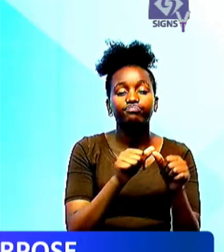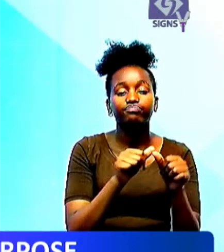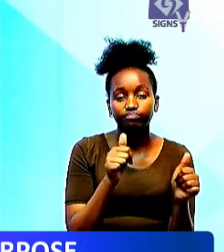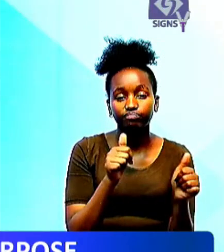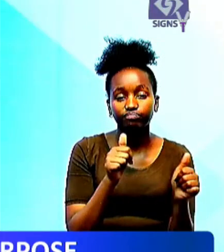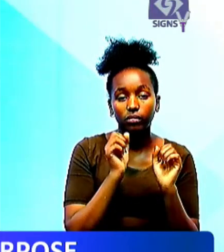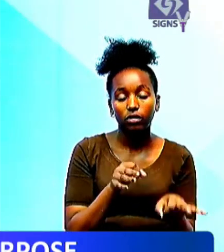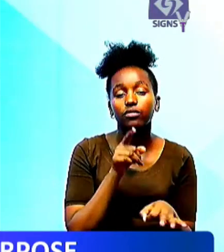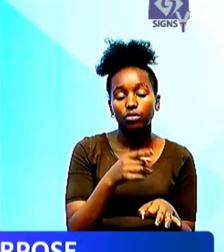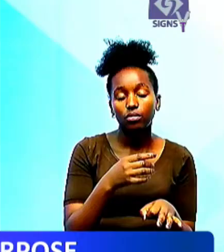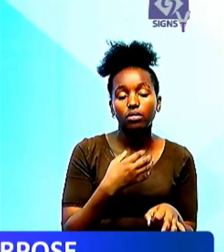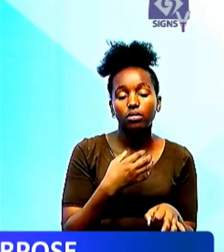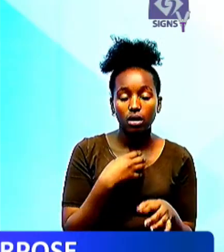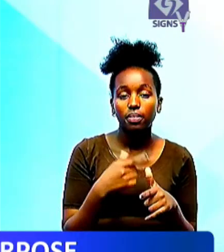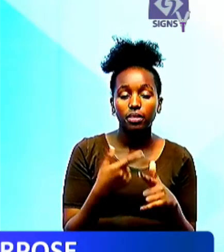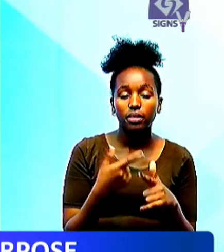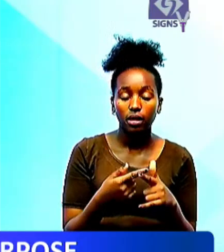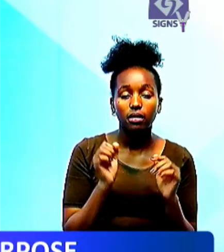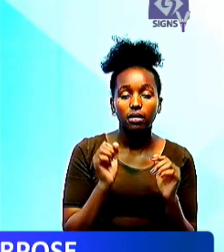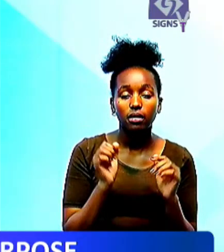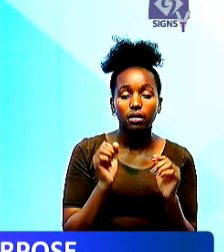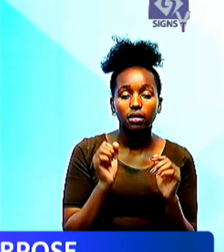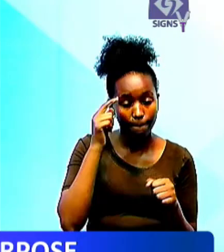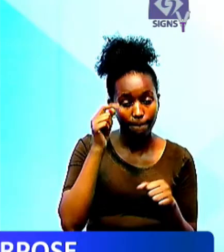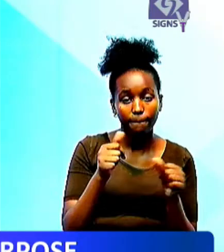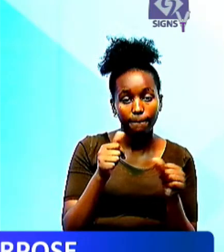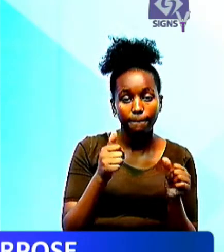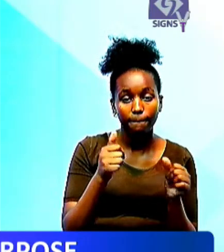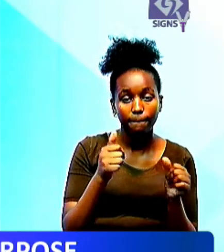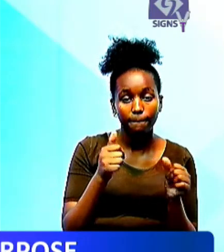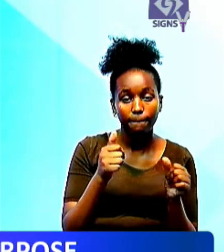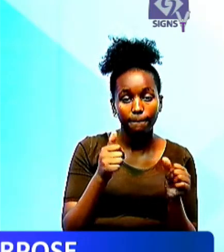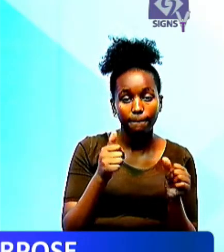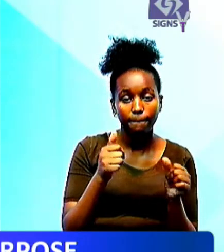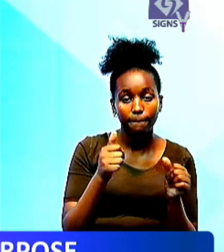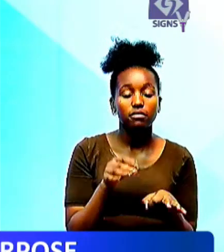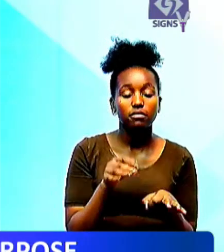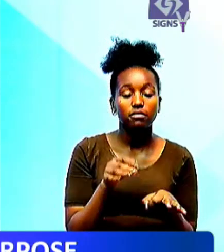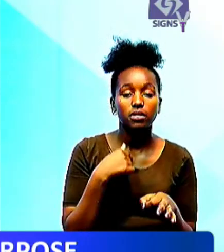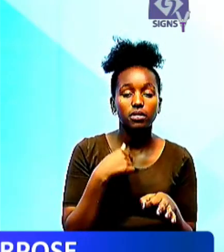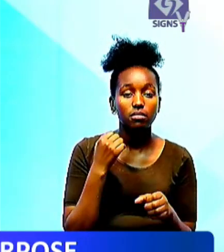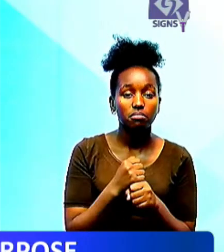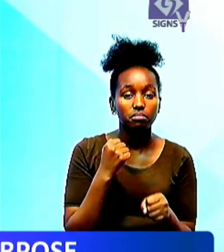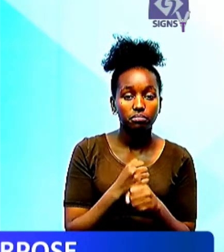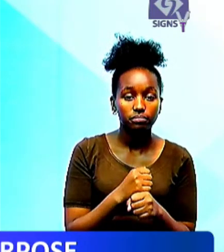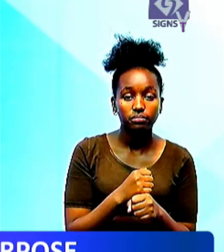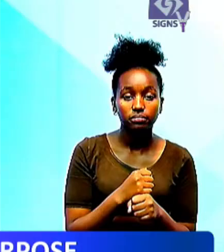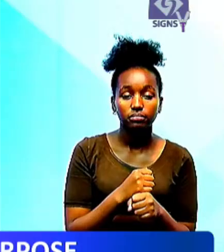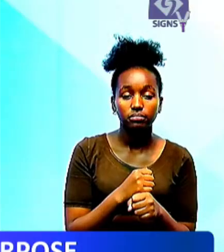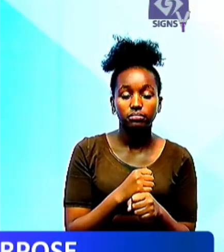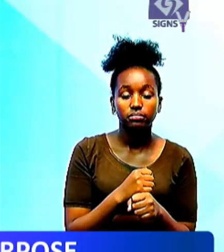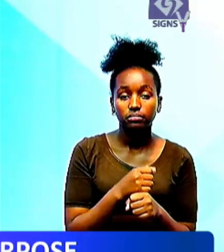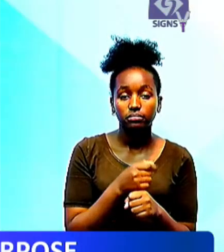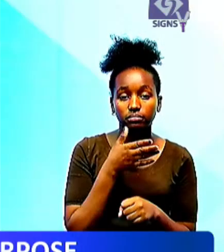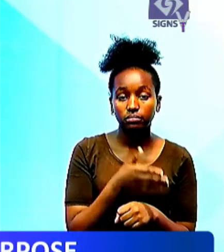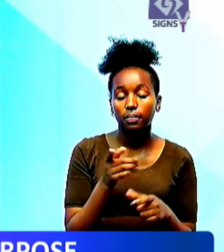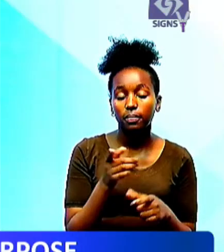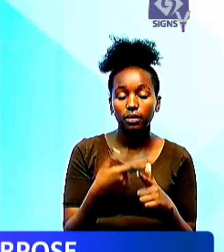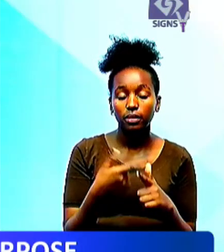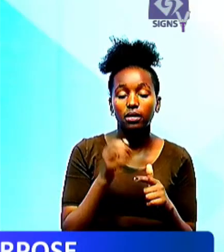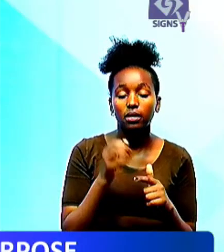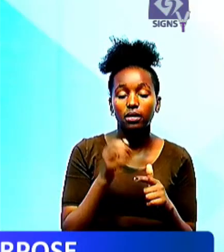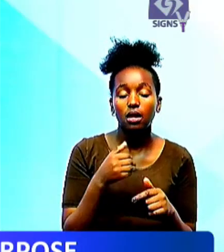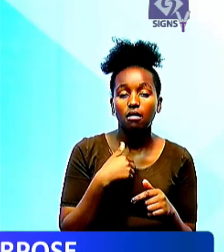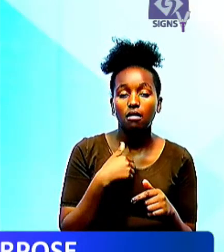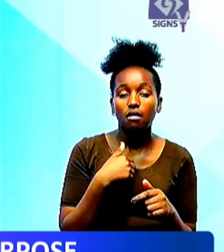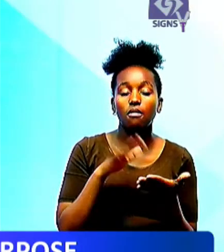is retiring and says, I have this X amount, I want to be paid an income every month. you can put in this fund, and every month you have a X amount,